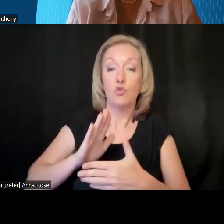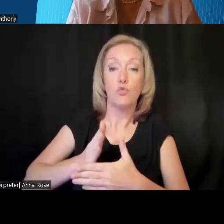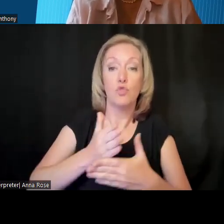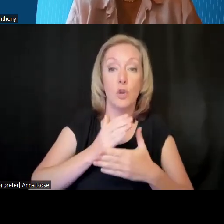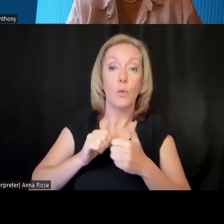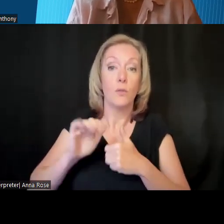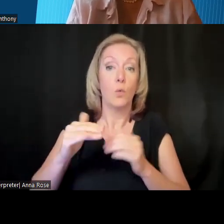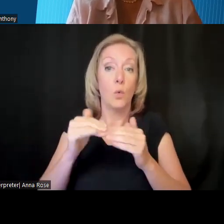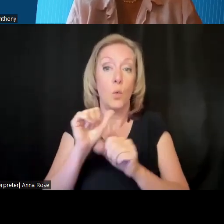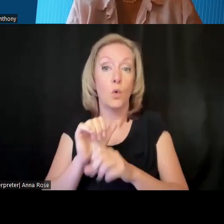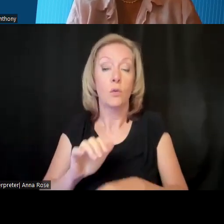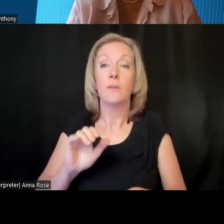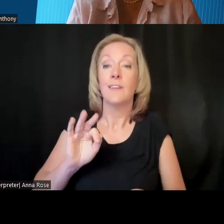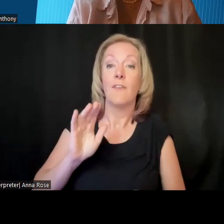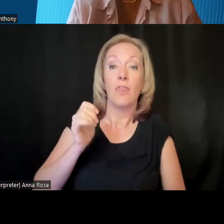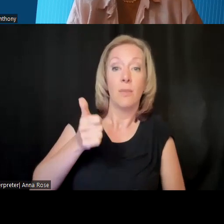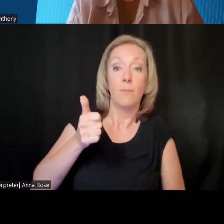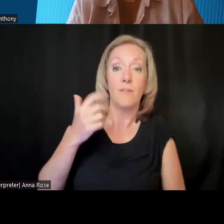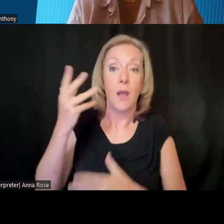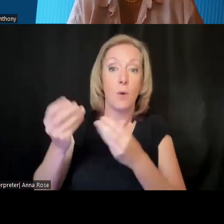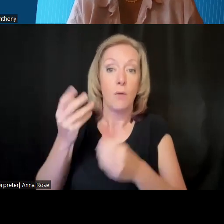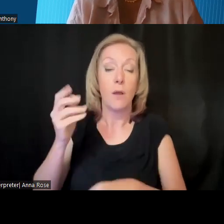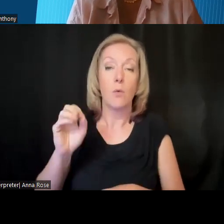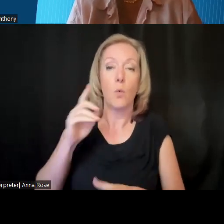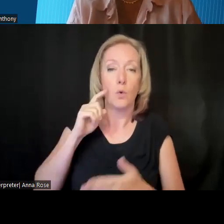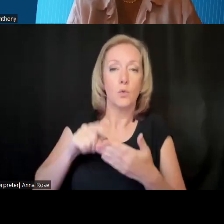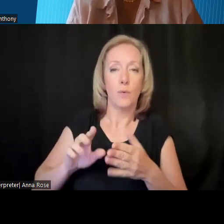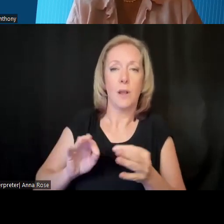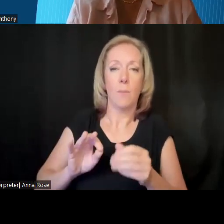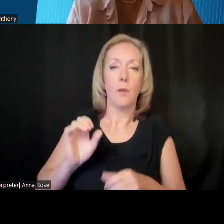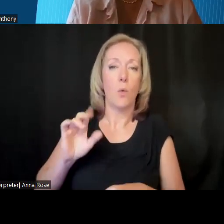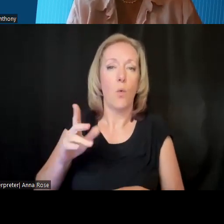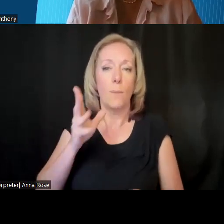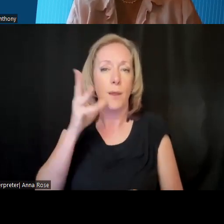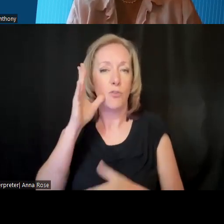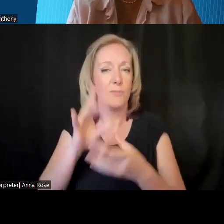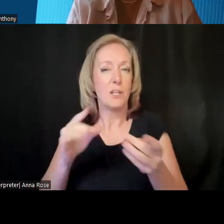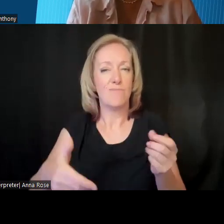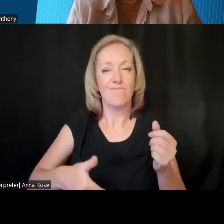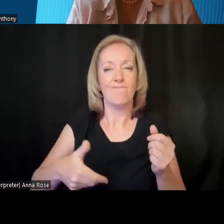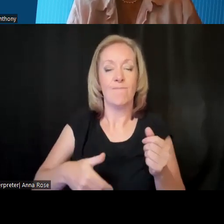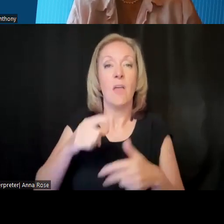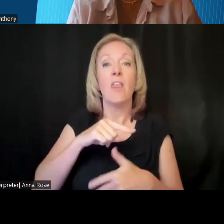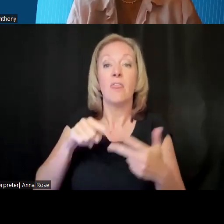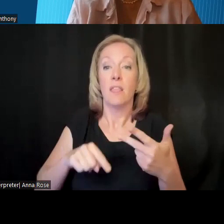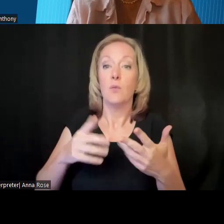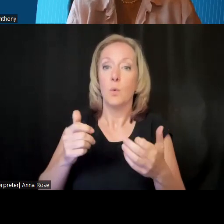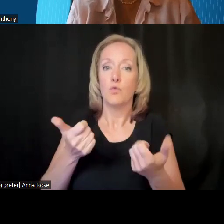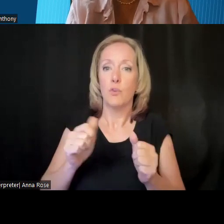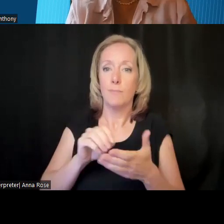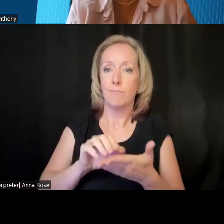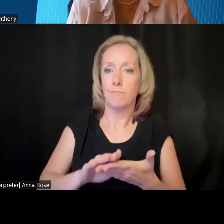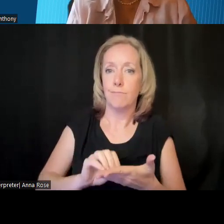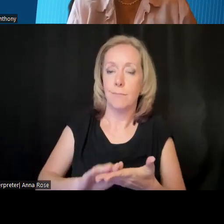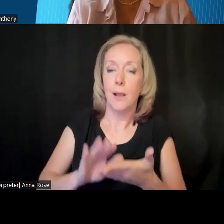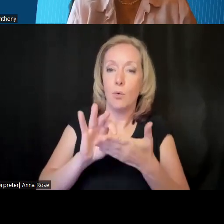your colleagues. If they have a comment that says, well, you know, something doesn't look right, these are the things that we want to quantify because they can result